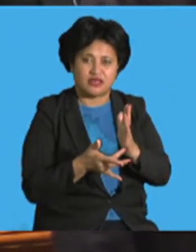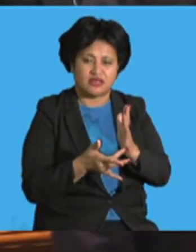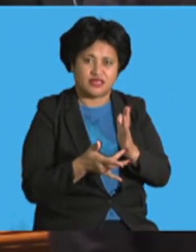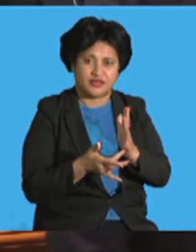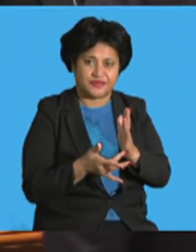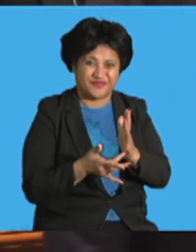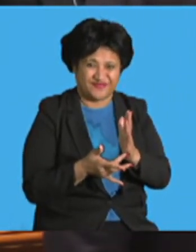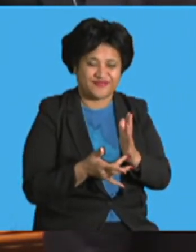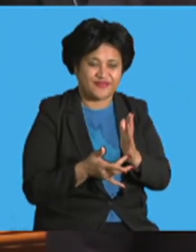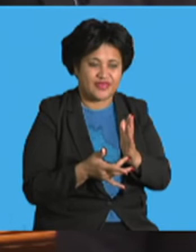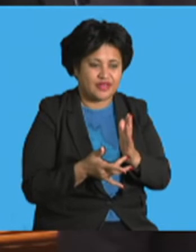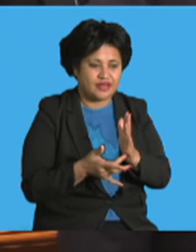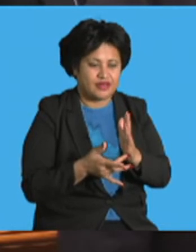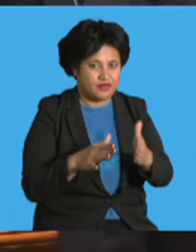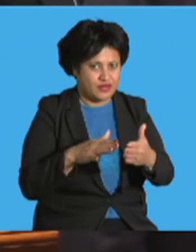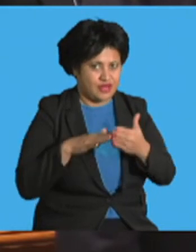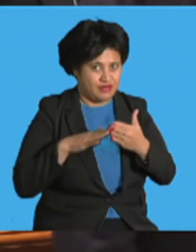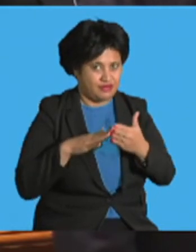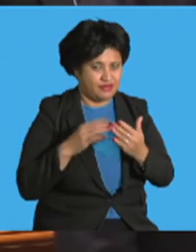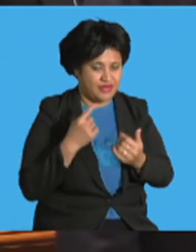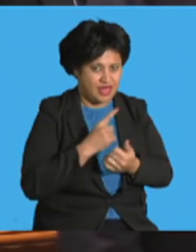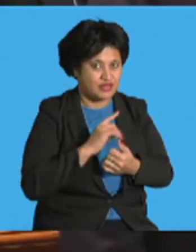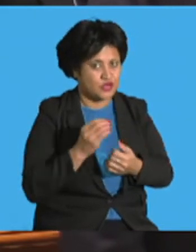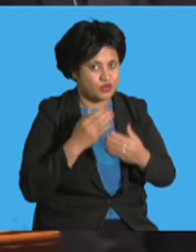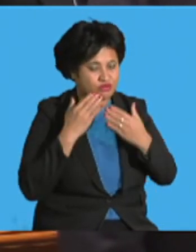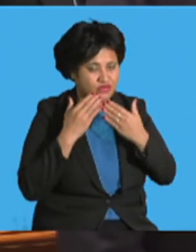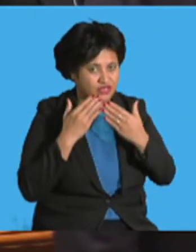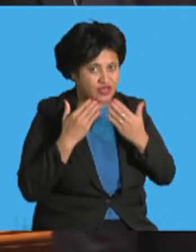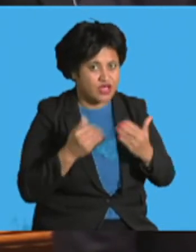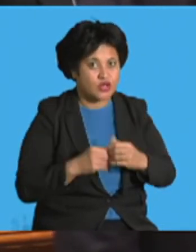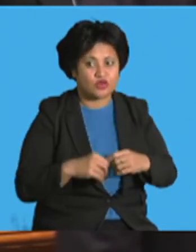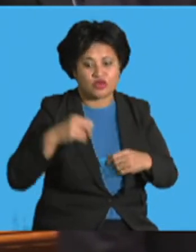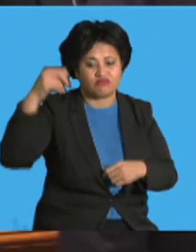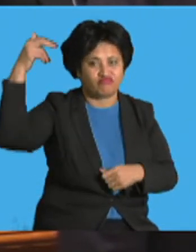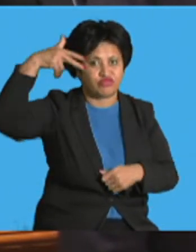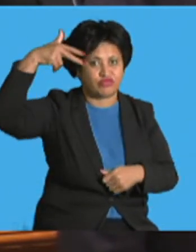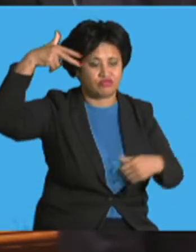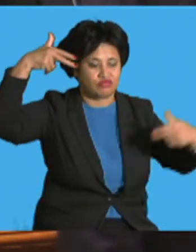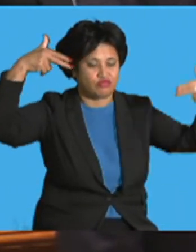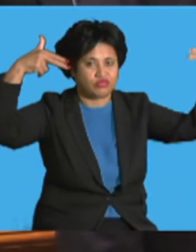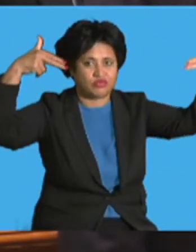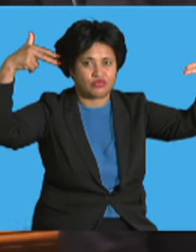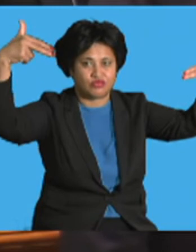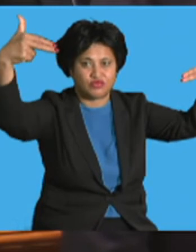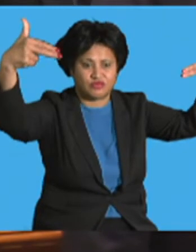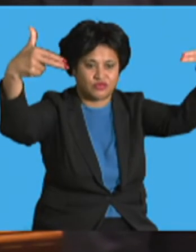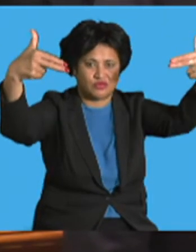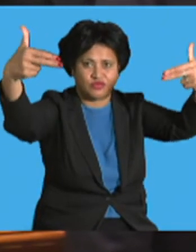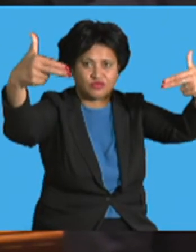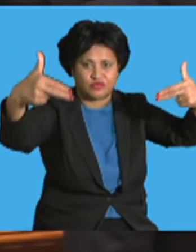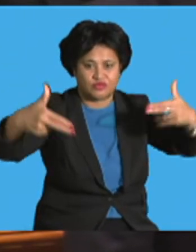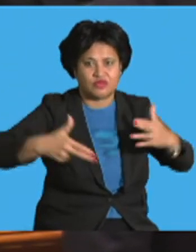it will help us a lot, and we are thankful for the CCTV cameras that are installed in